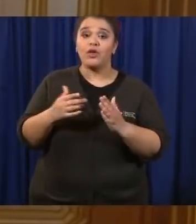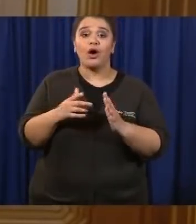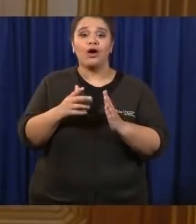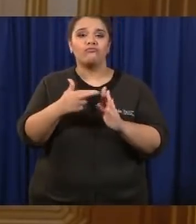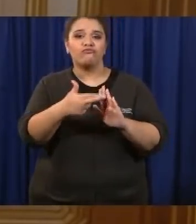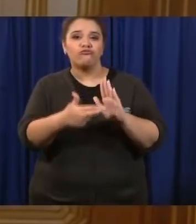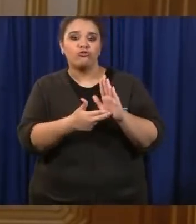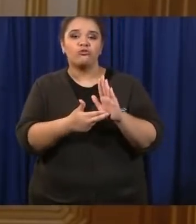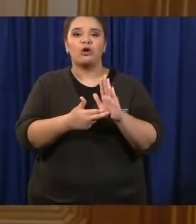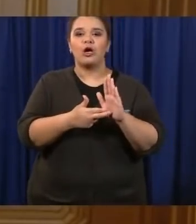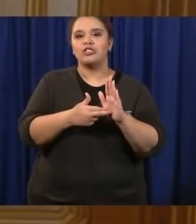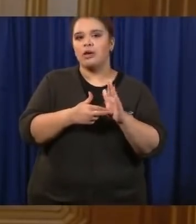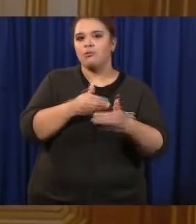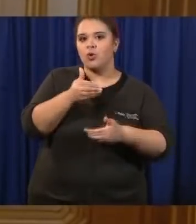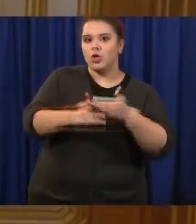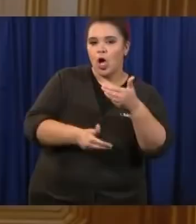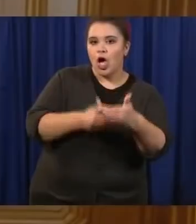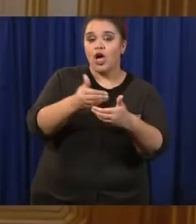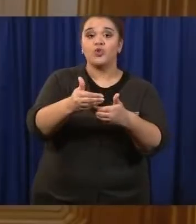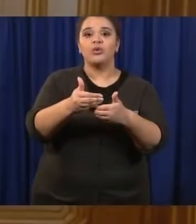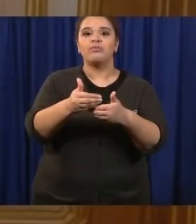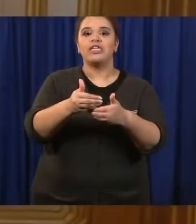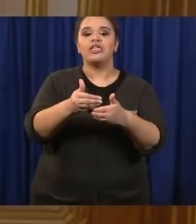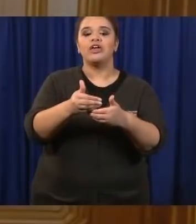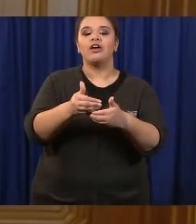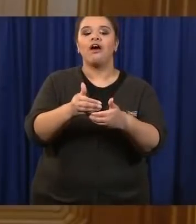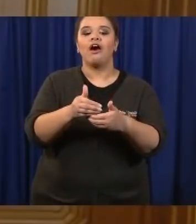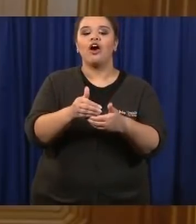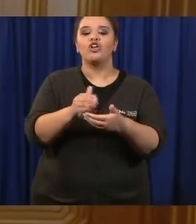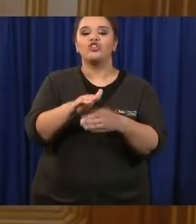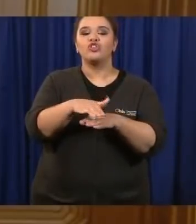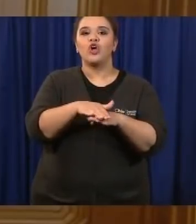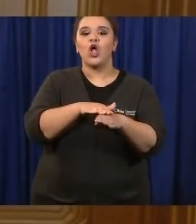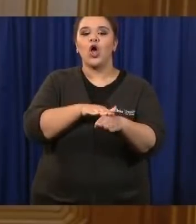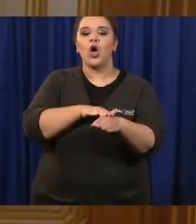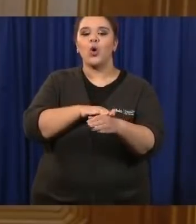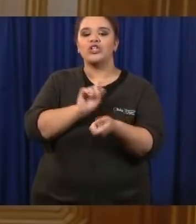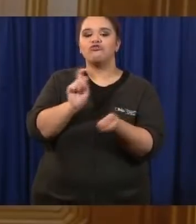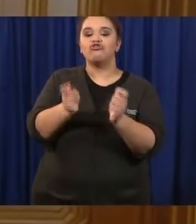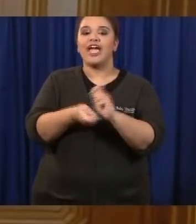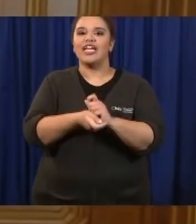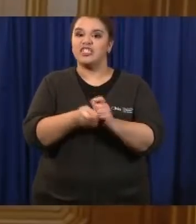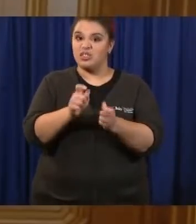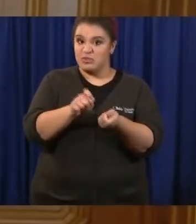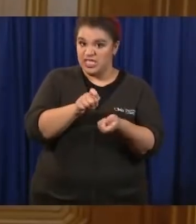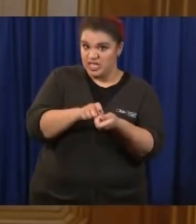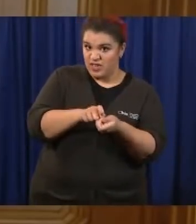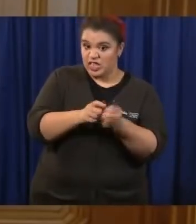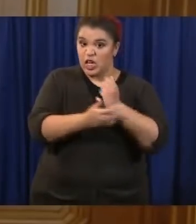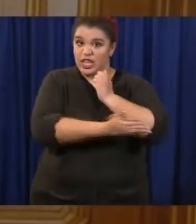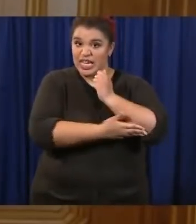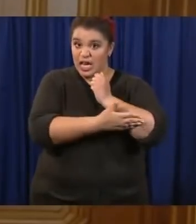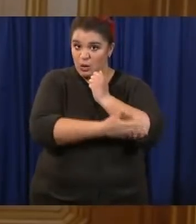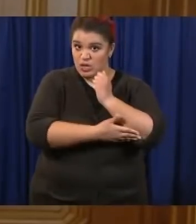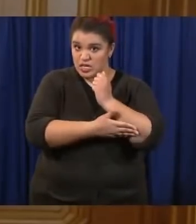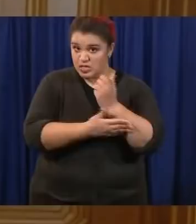lower numbers in cases? Well, I'm going to let Dr. Acton, because she's the one that advises